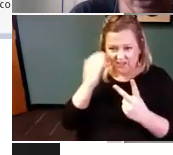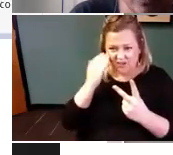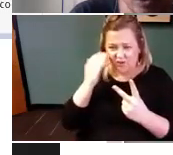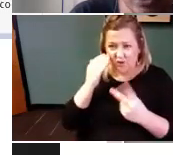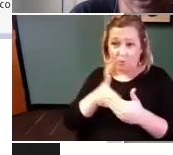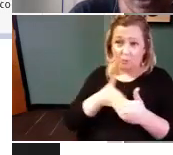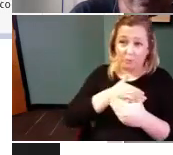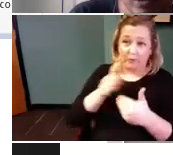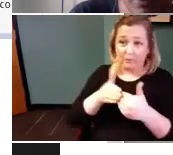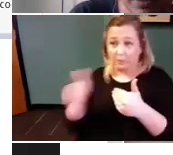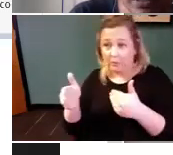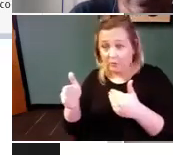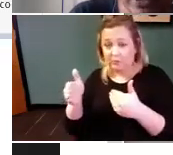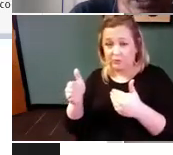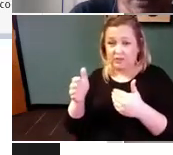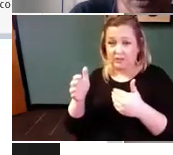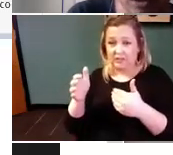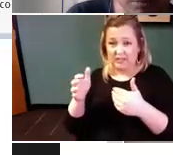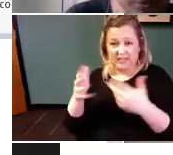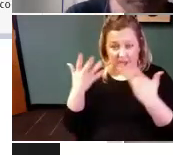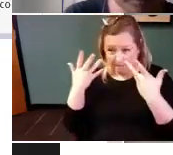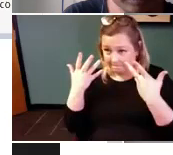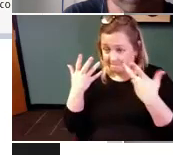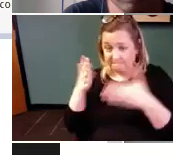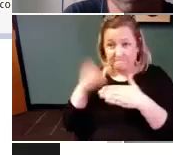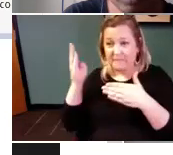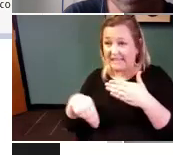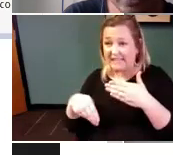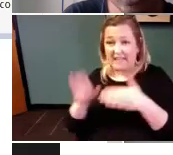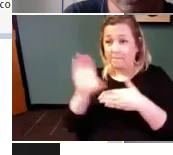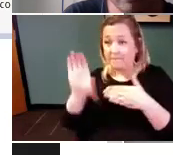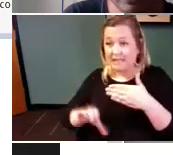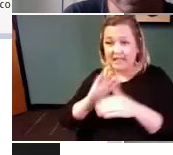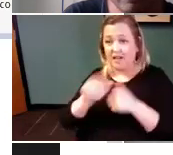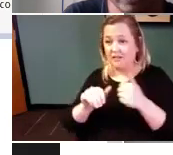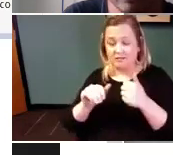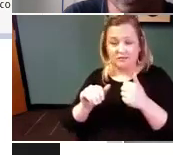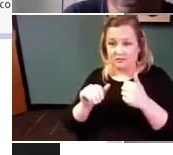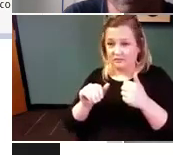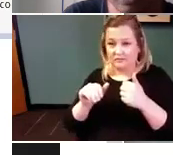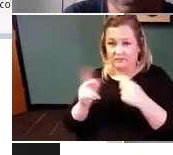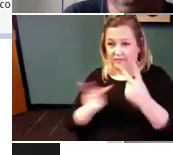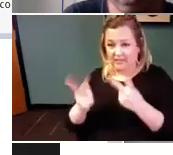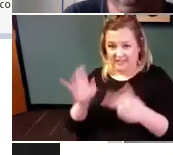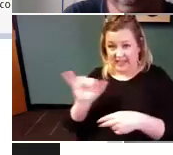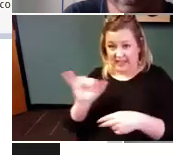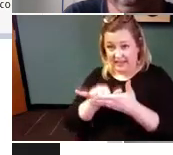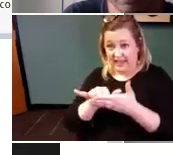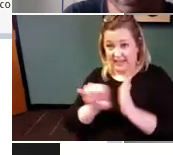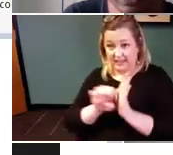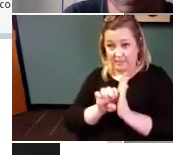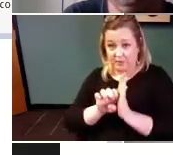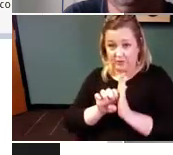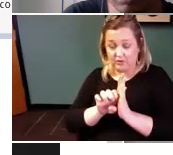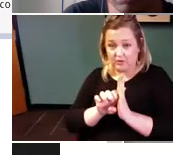set of nodes were completely visited. right? So if when we talked about here that